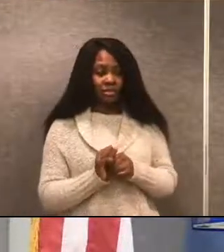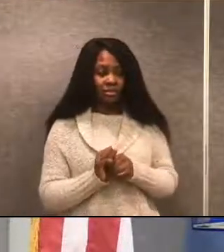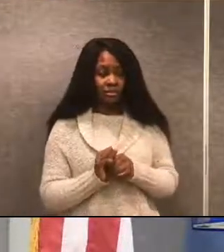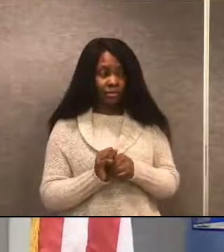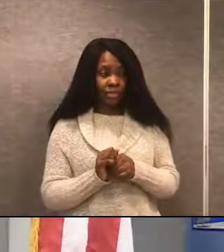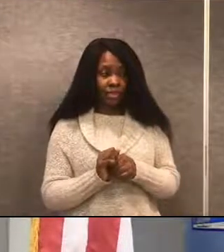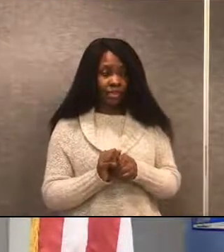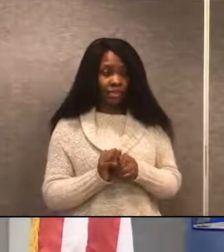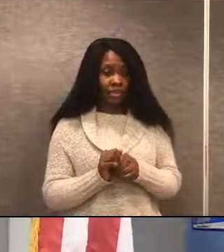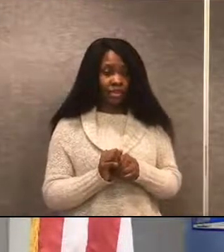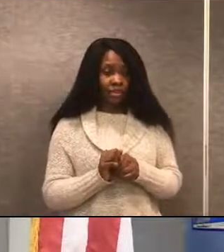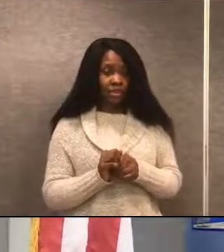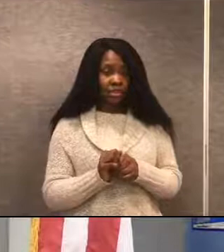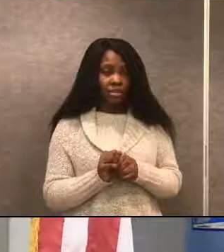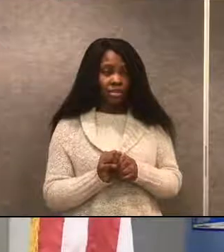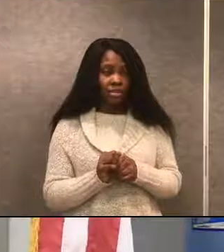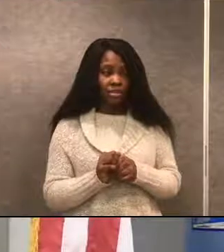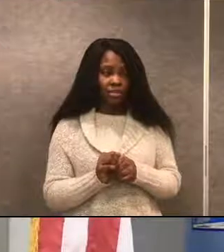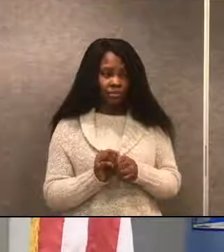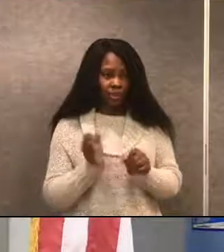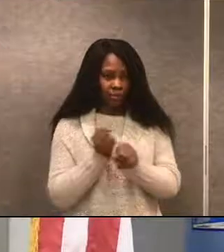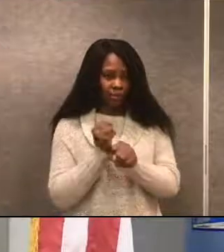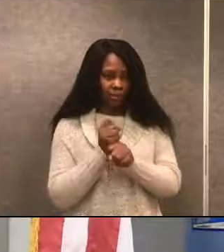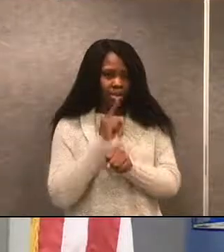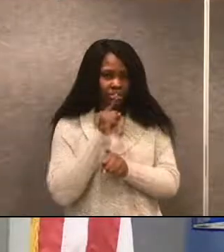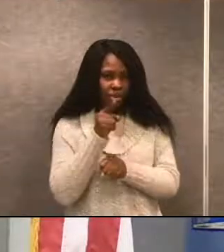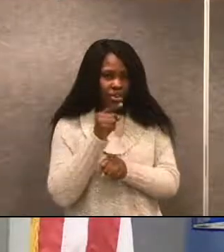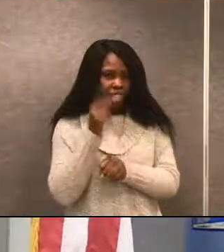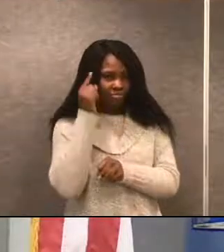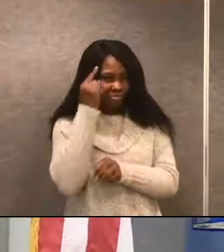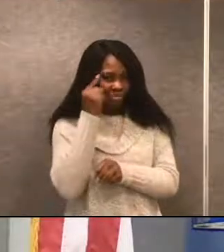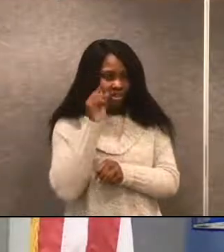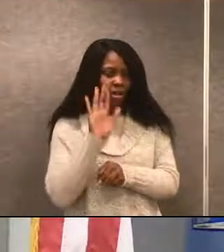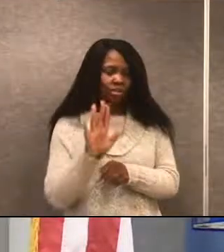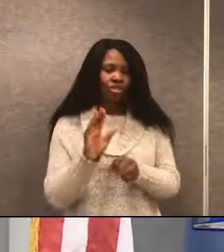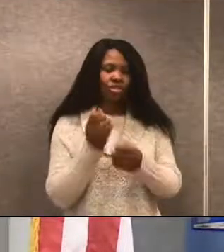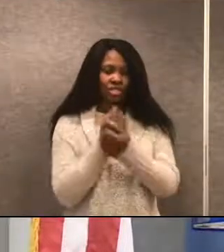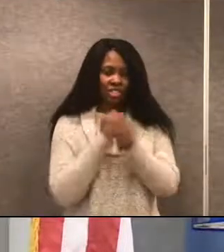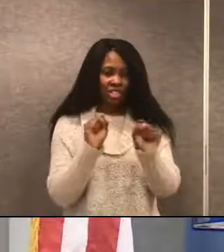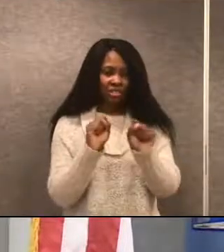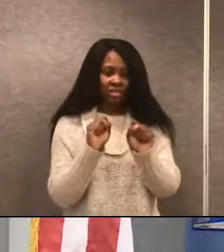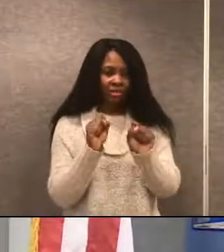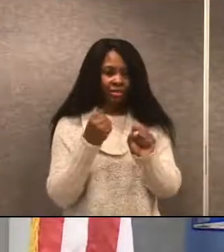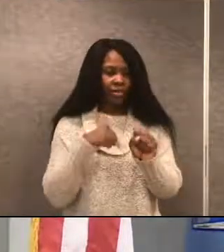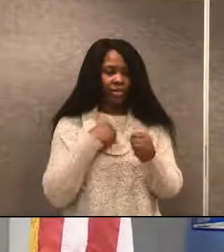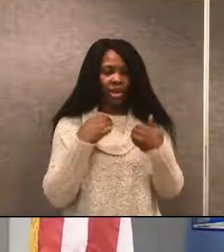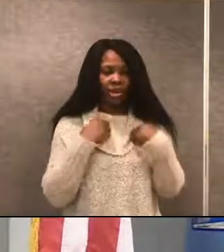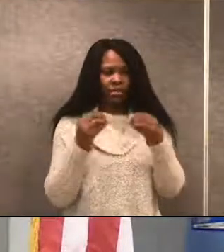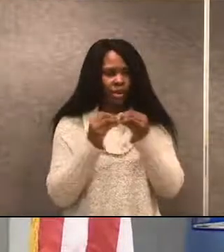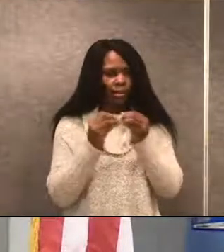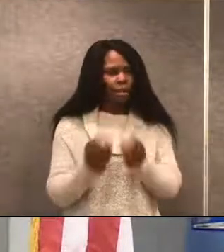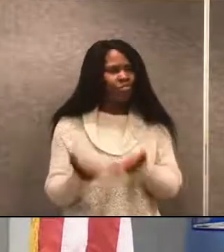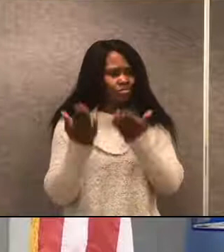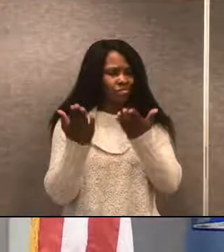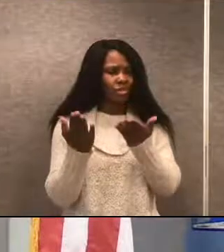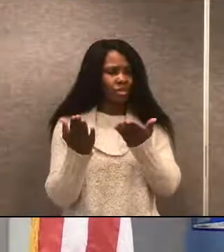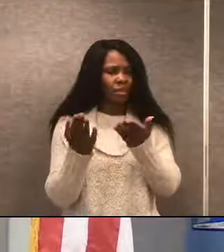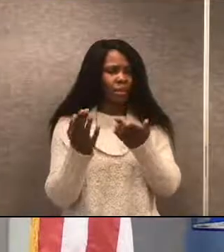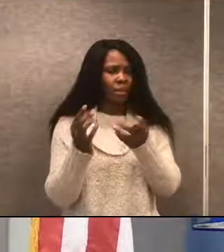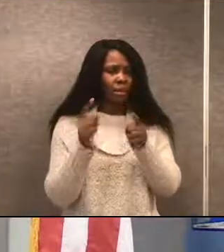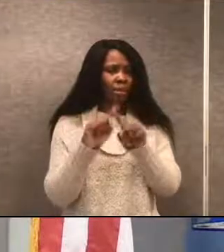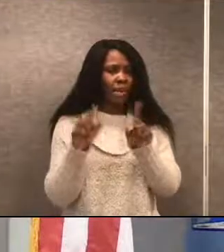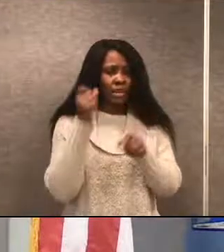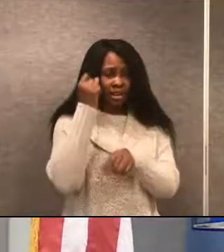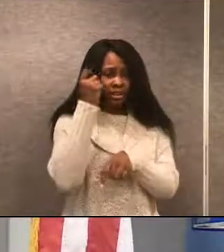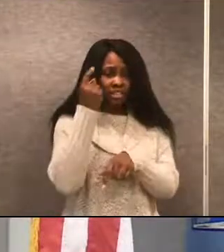be comfortable with, but also that keeps your safety in mind. We have more recommendations. I won't go through them now, but just know that we will be publishing a